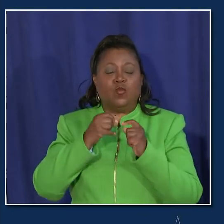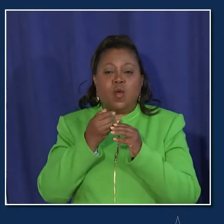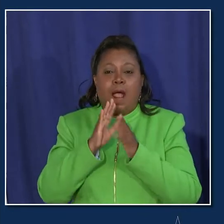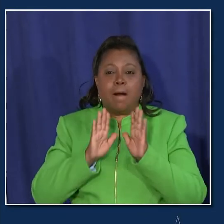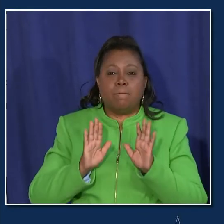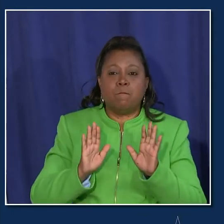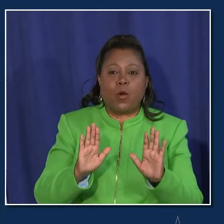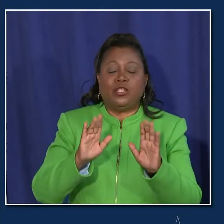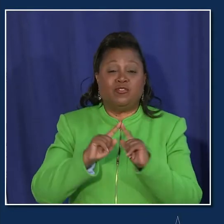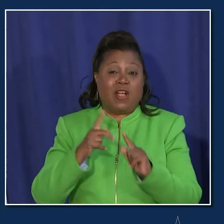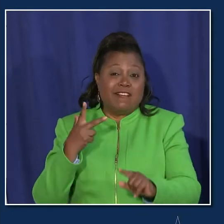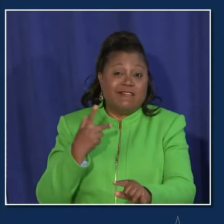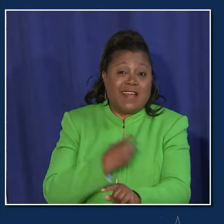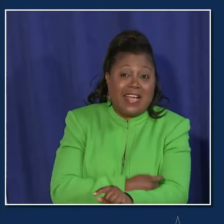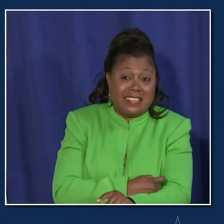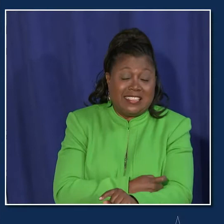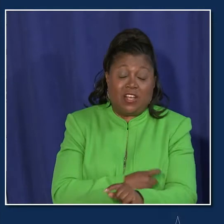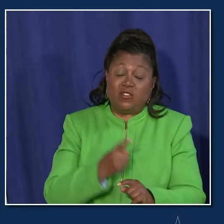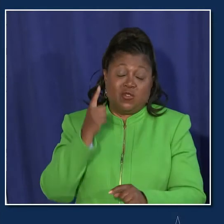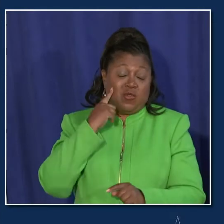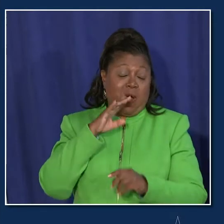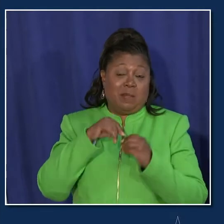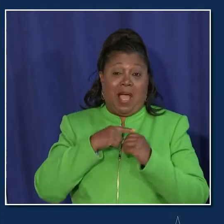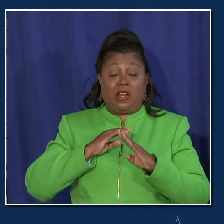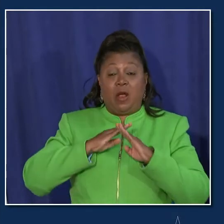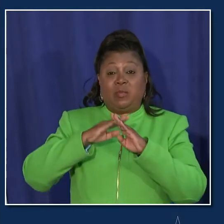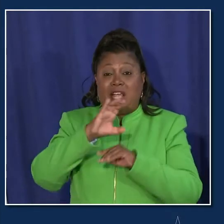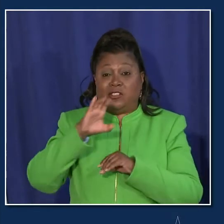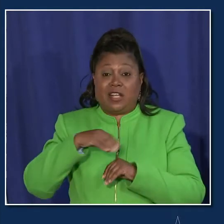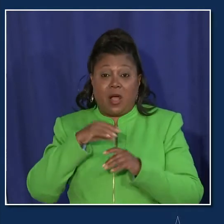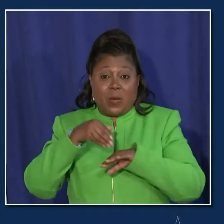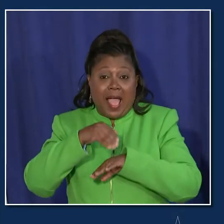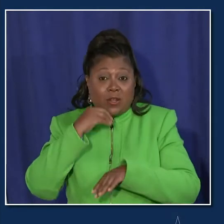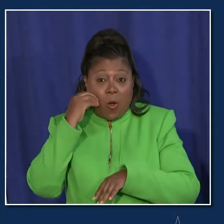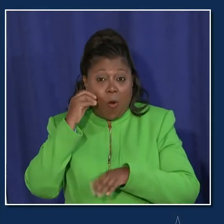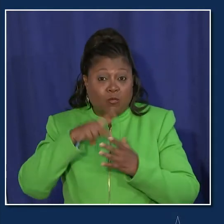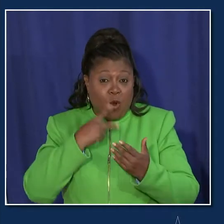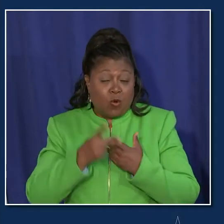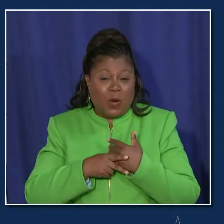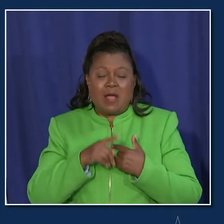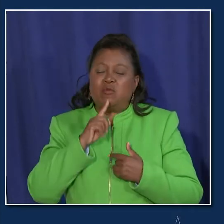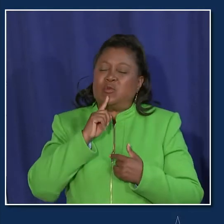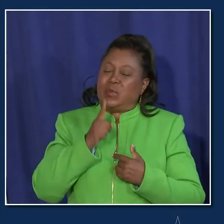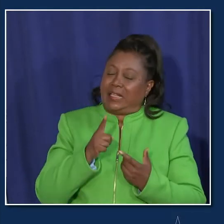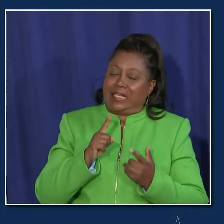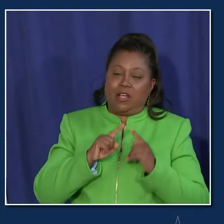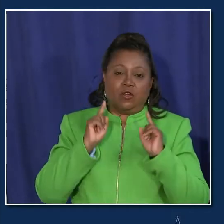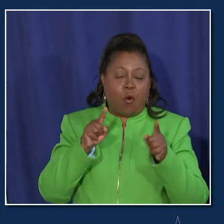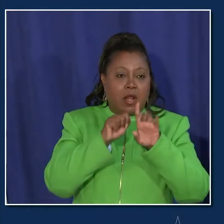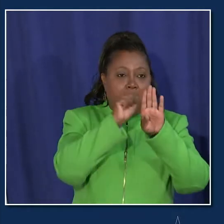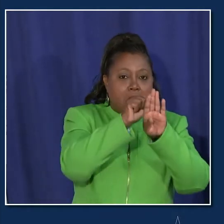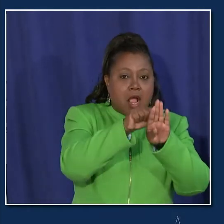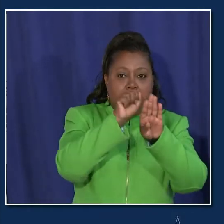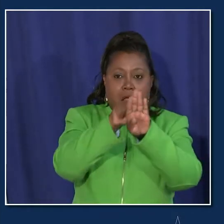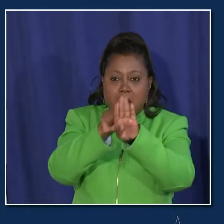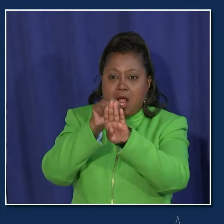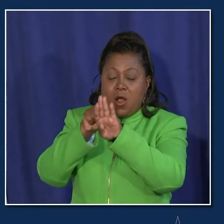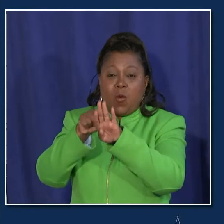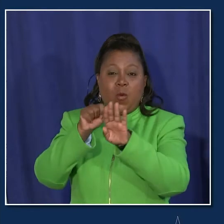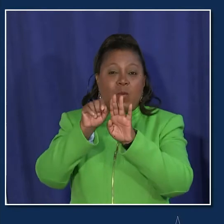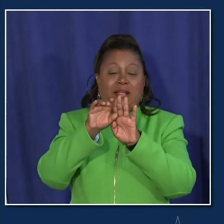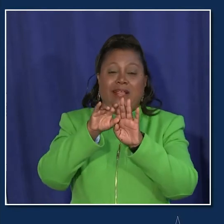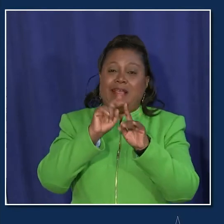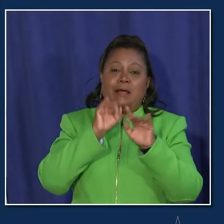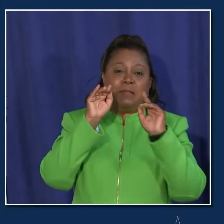push for vaccinations. You heard about our Protect Chicago at Home program. We're literally going door to door. We have